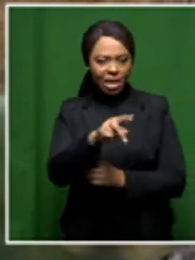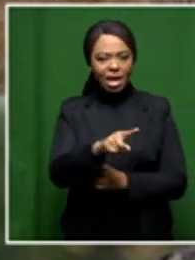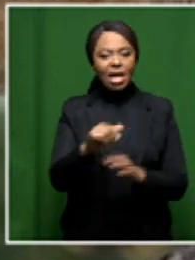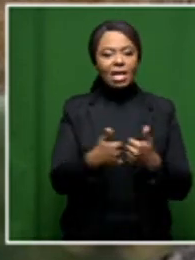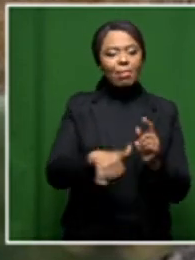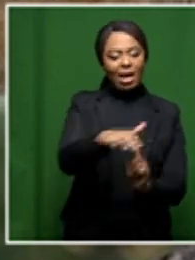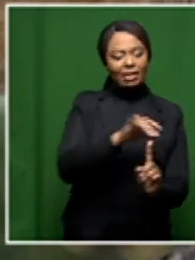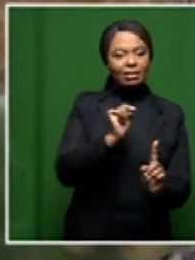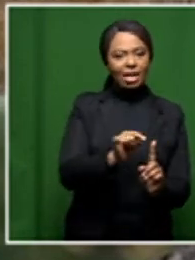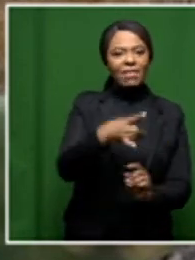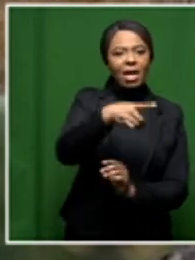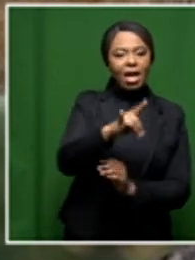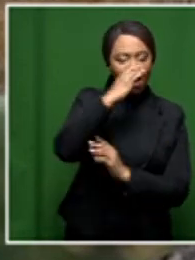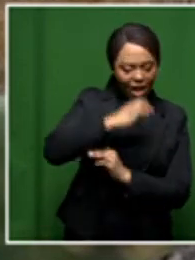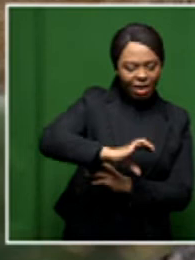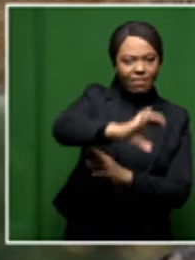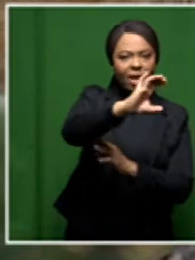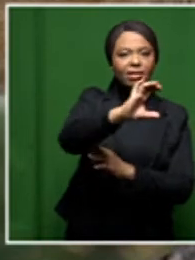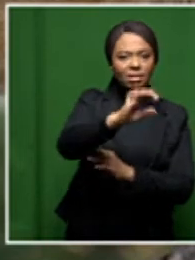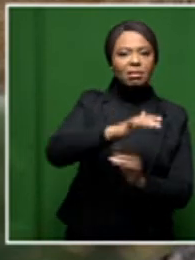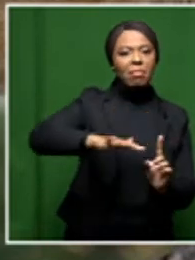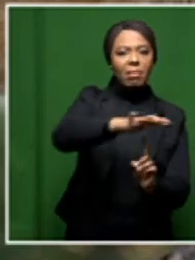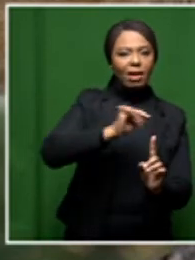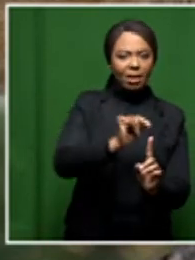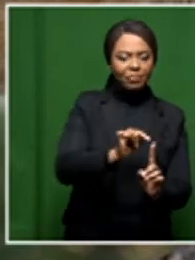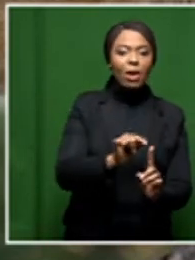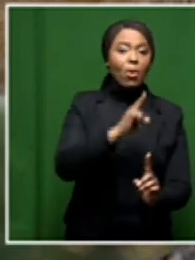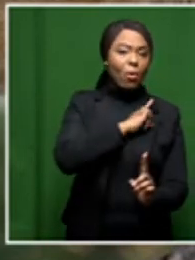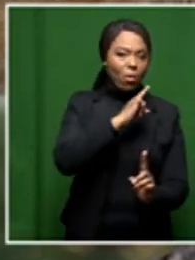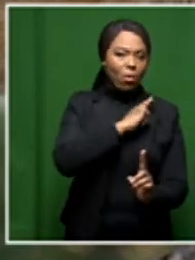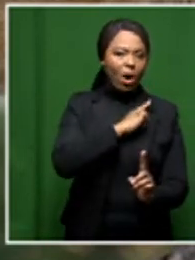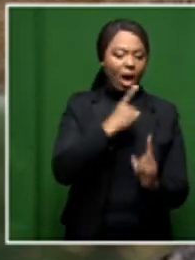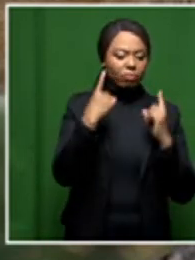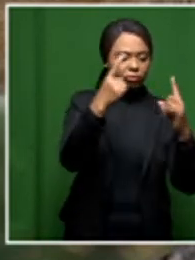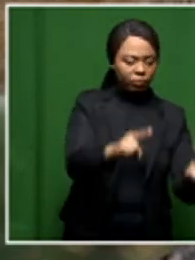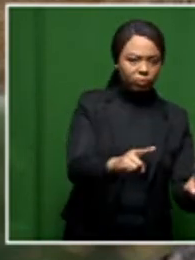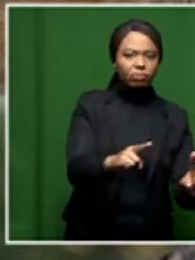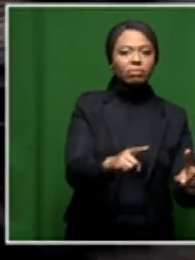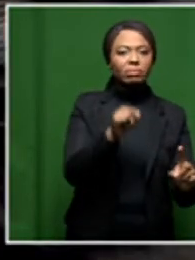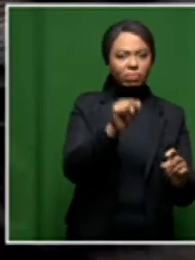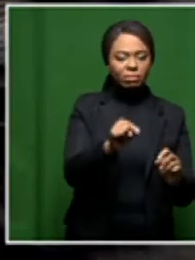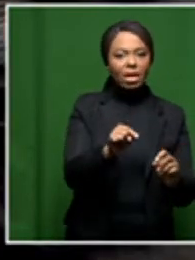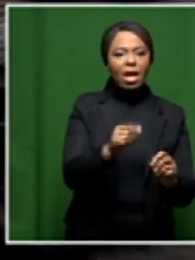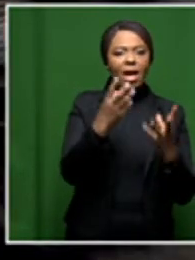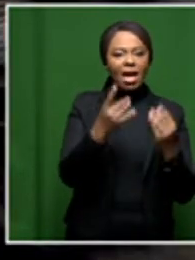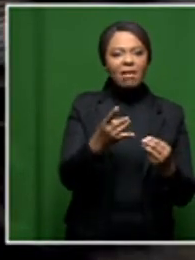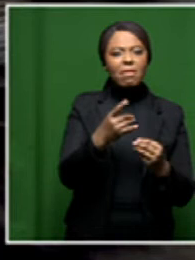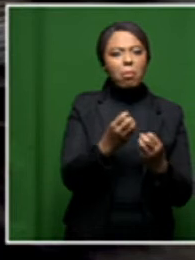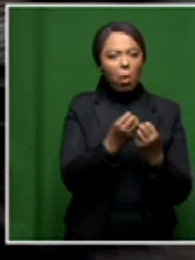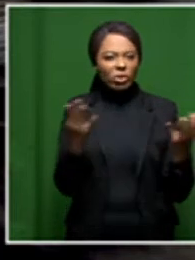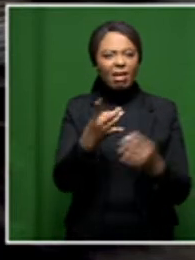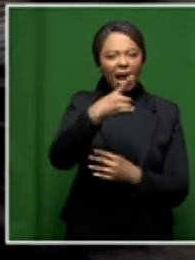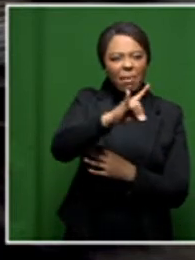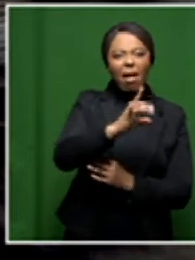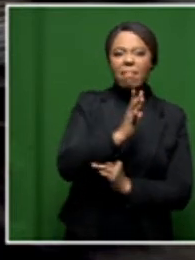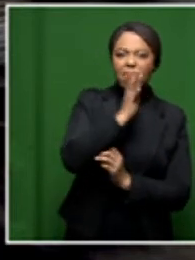safaris there at Elephant Plains Game Lodge. The reason for that is because it's such a high density wildlife area. So you've